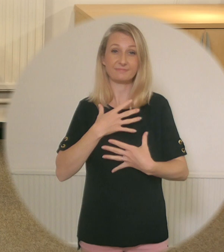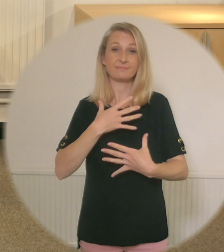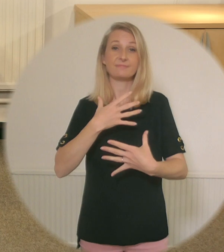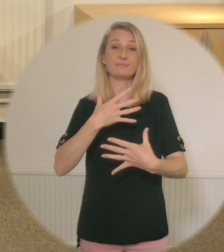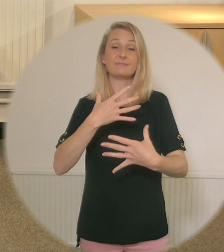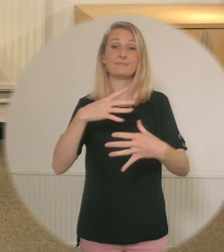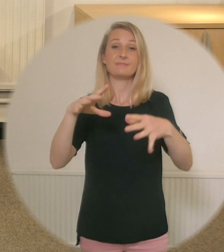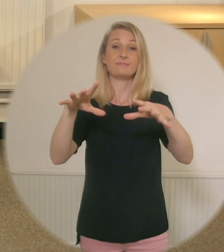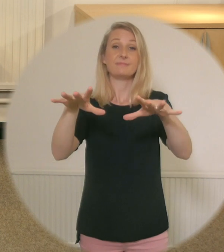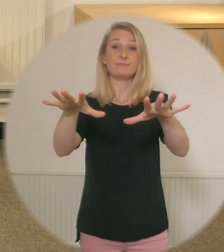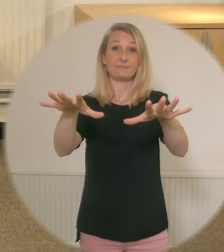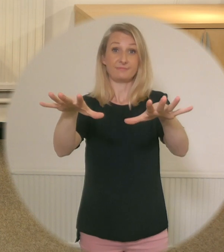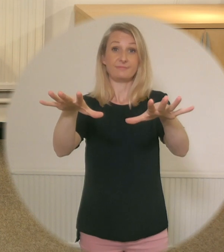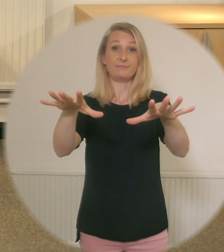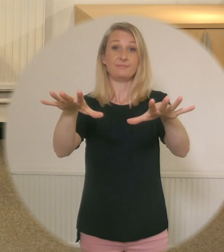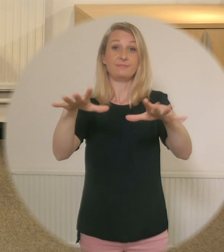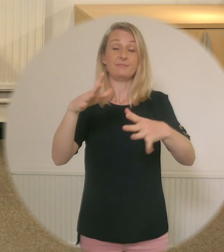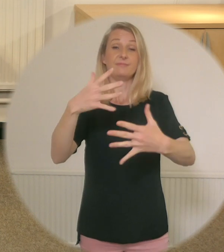Inhale.